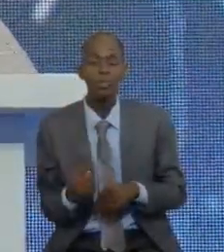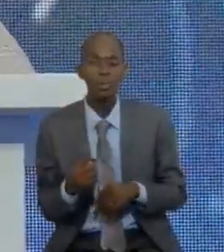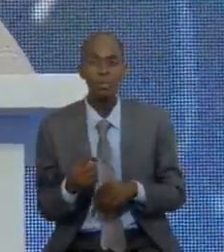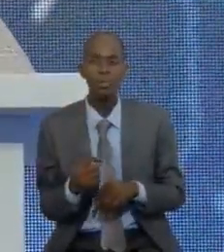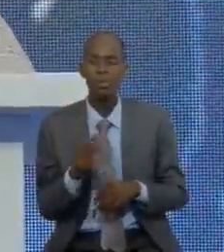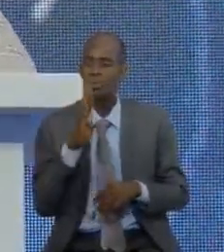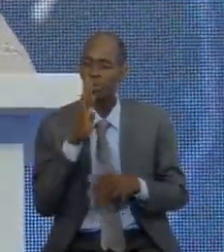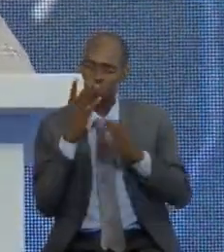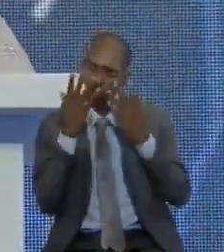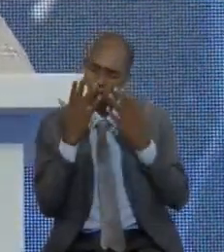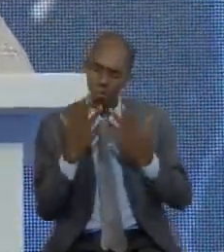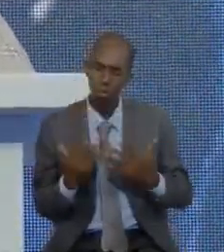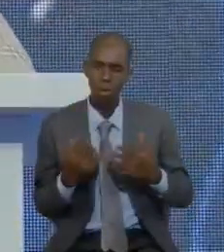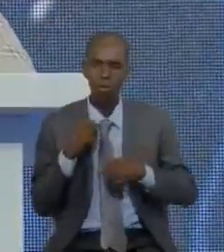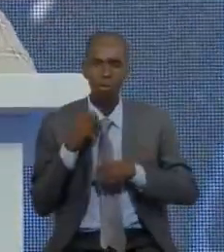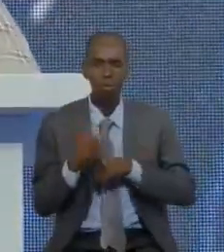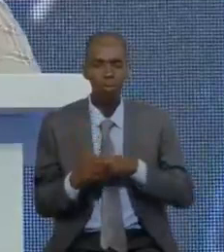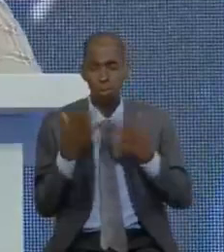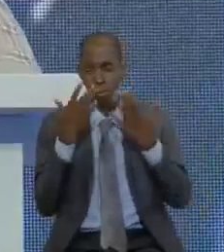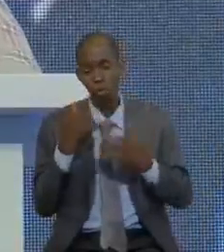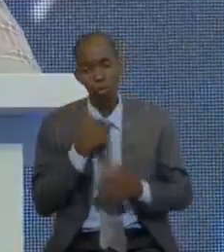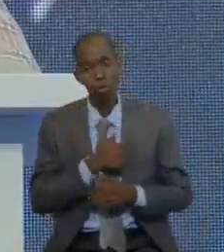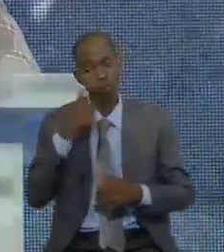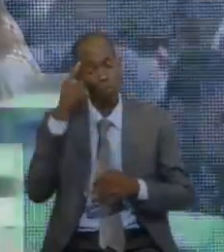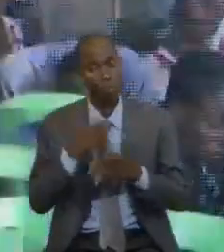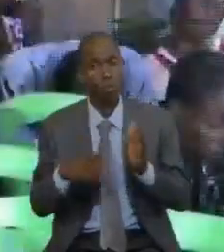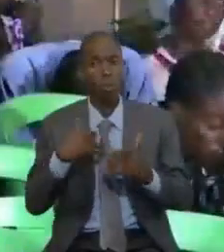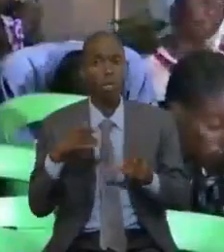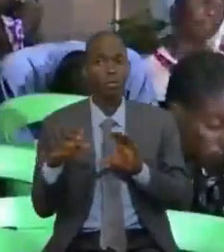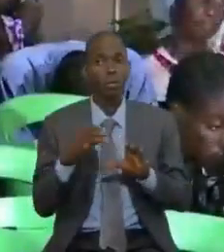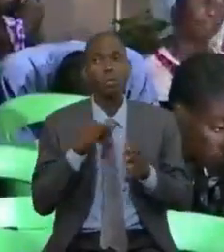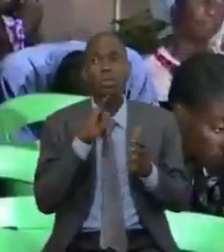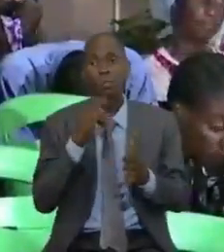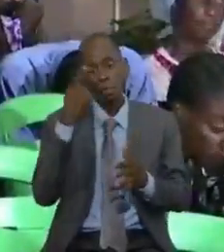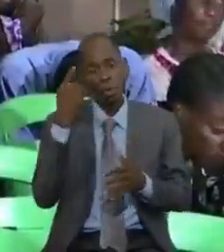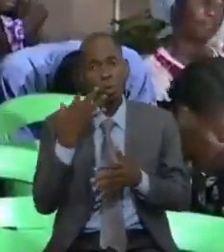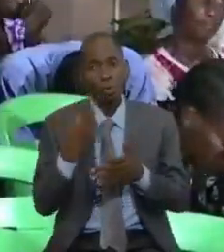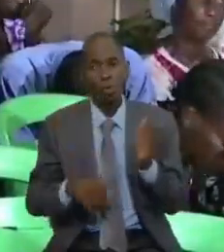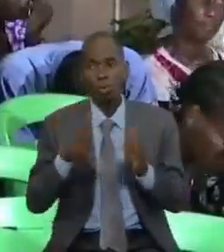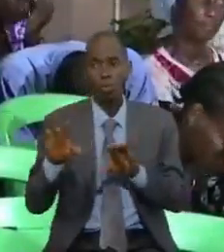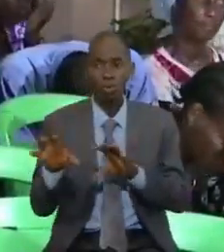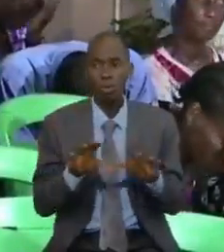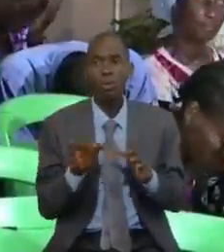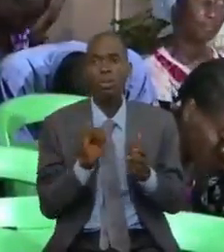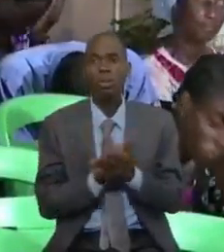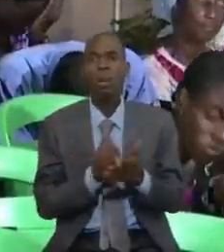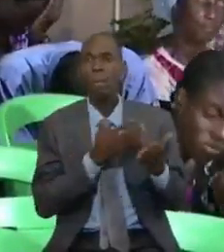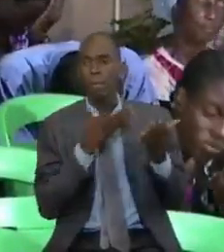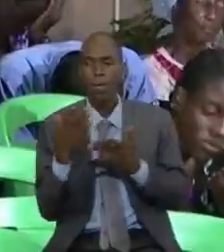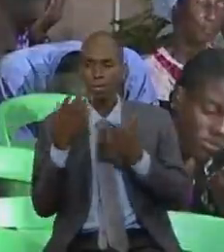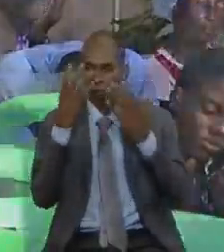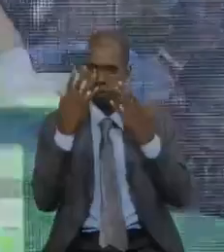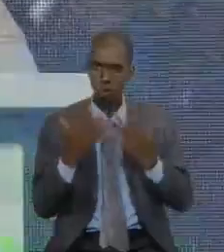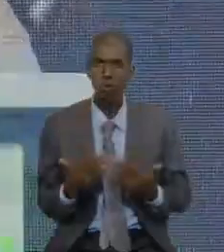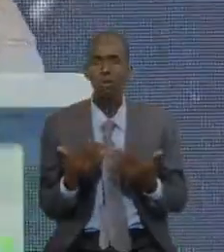done. Because it's what you've done that caused sorrow for Christ, our Lord, our Savior.